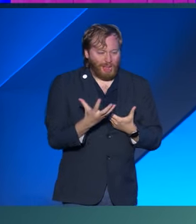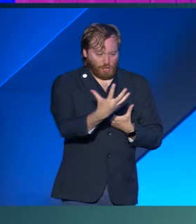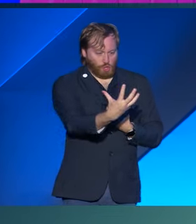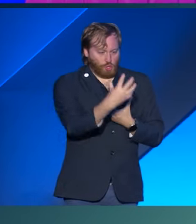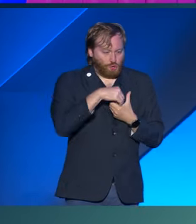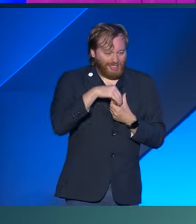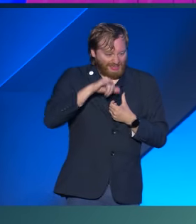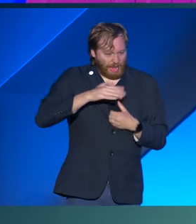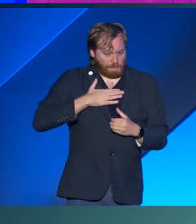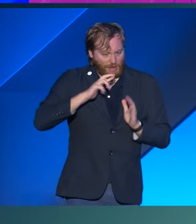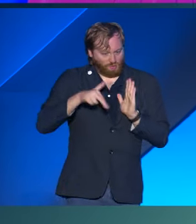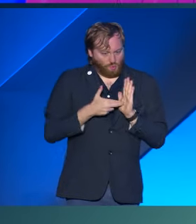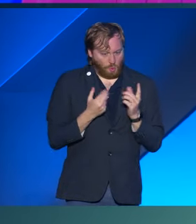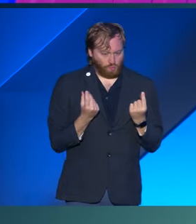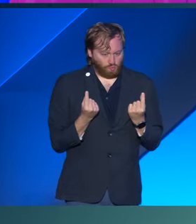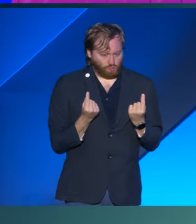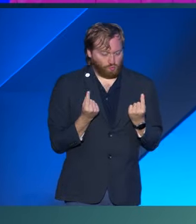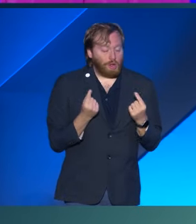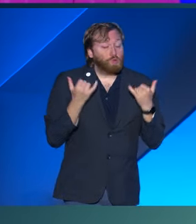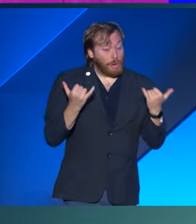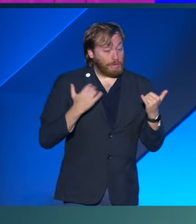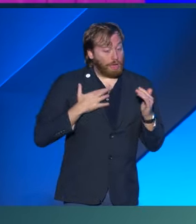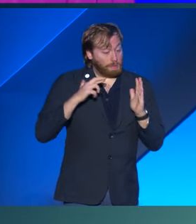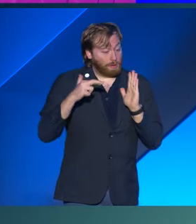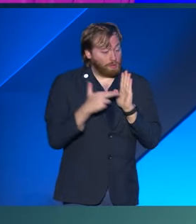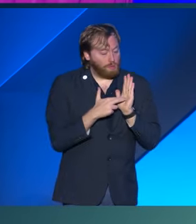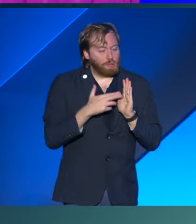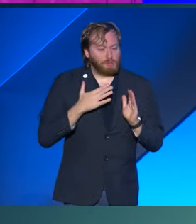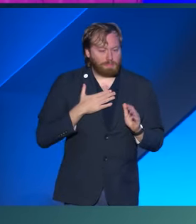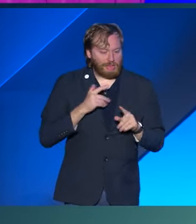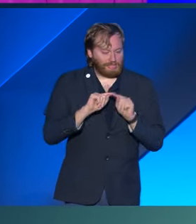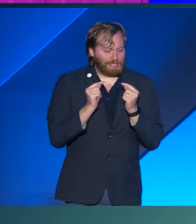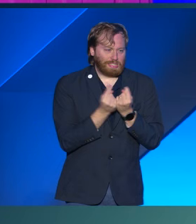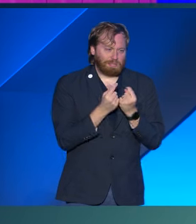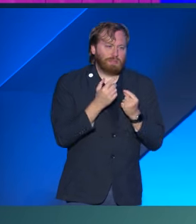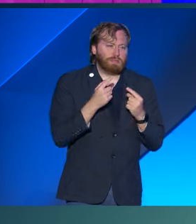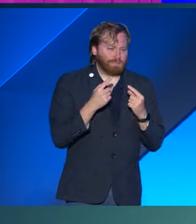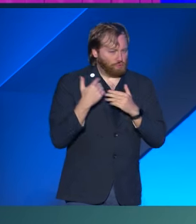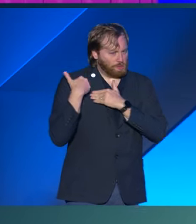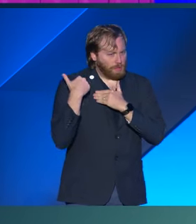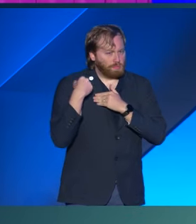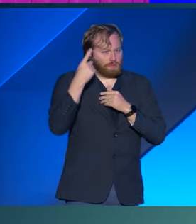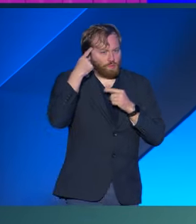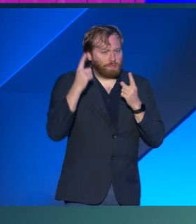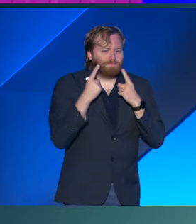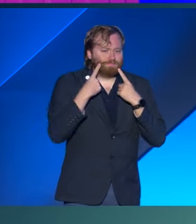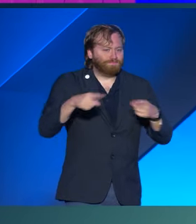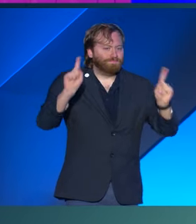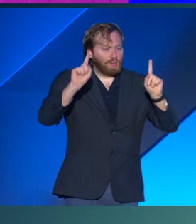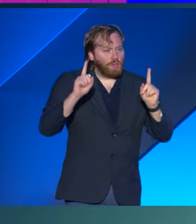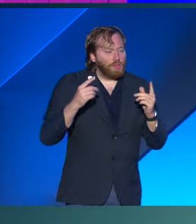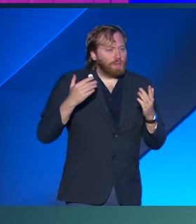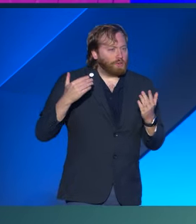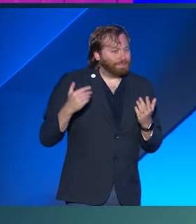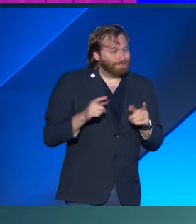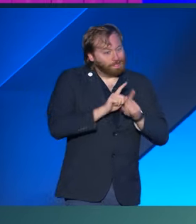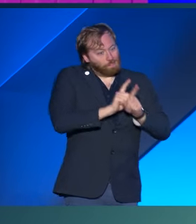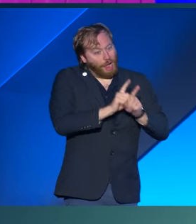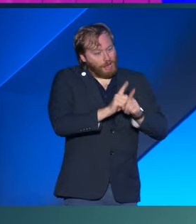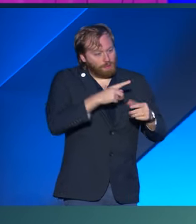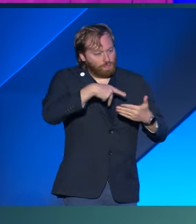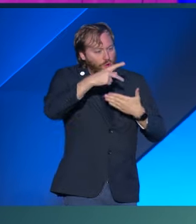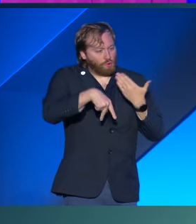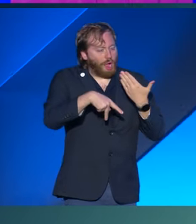So in my current role, my team is responsible for launching the first internal technical apprenticeship program at